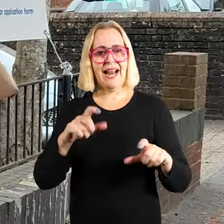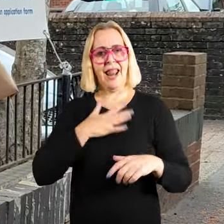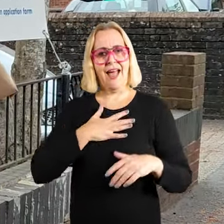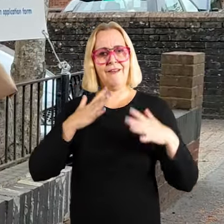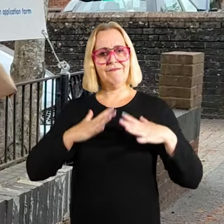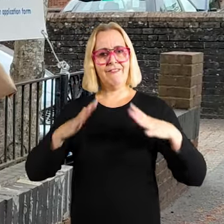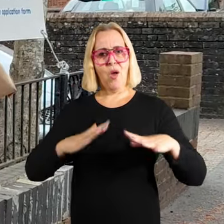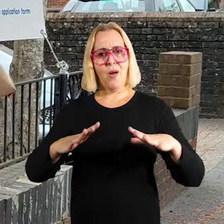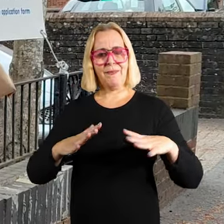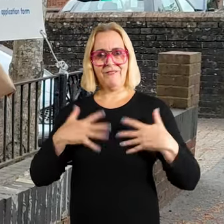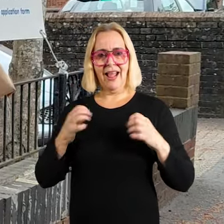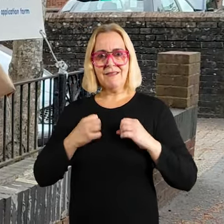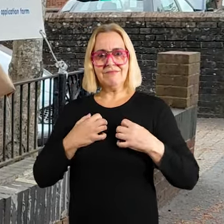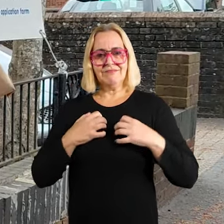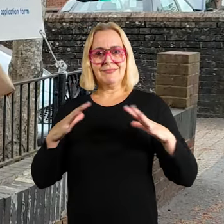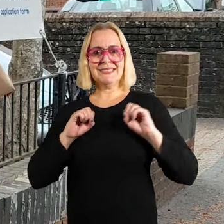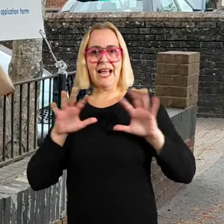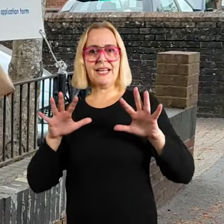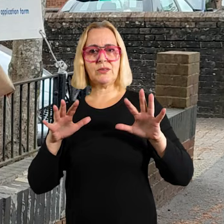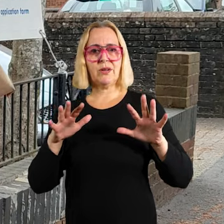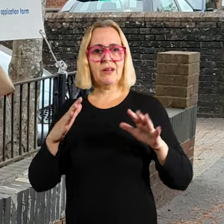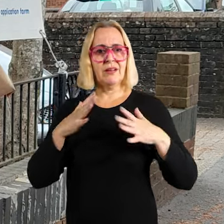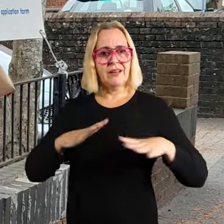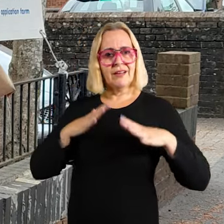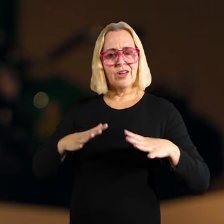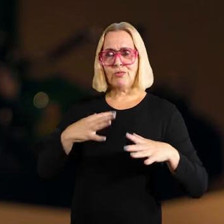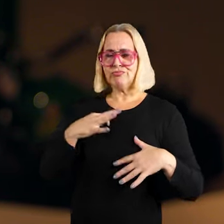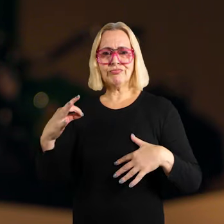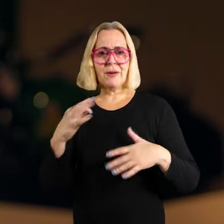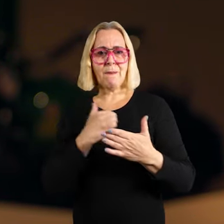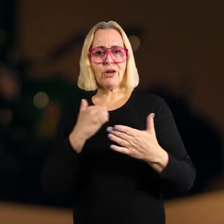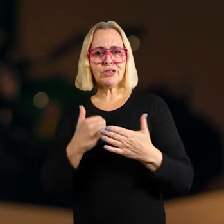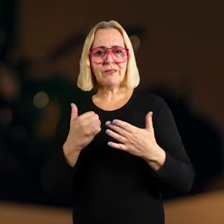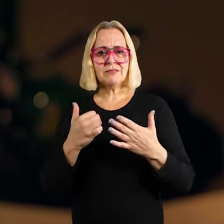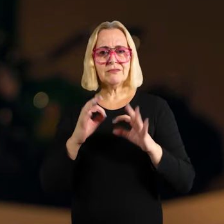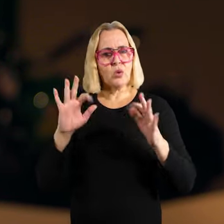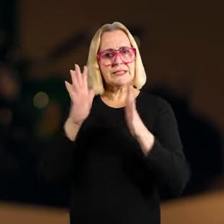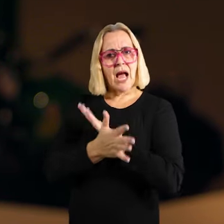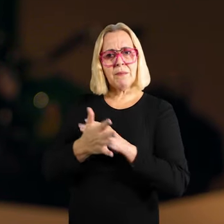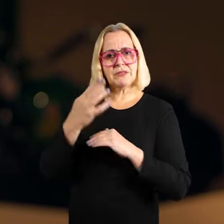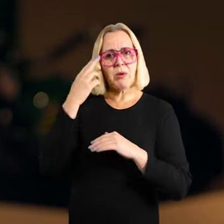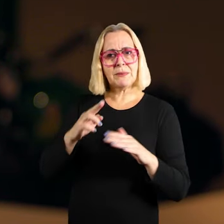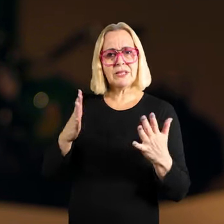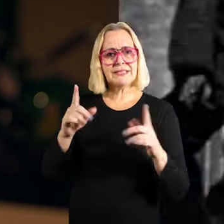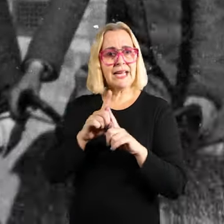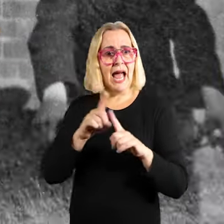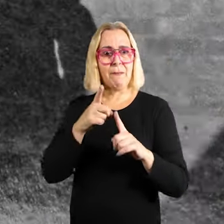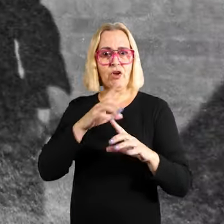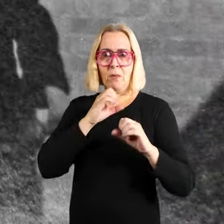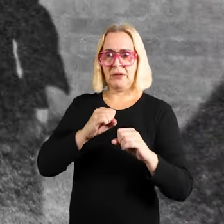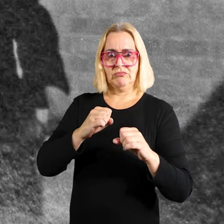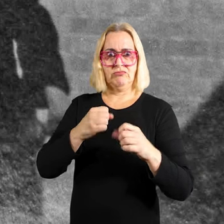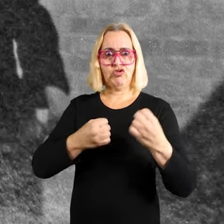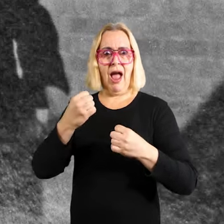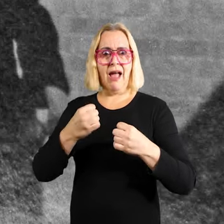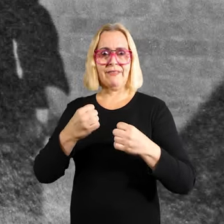full uniform because we stand out from other couriers. Whenever you're wearing a uniform, you're representing the post office,